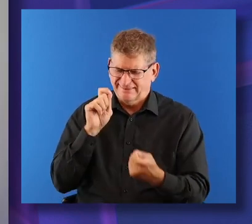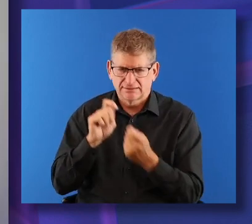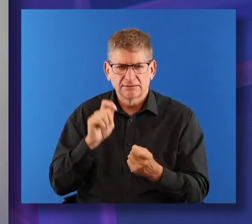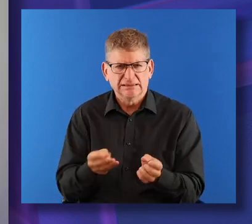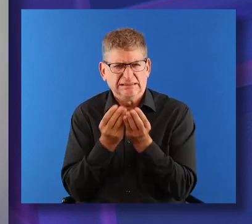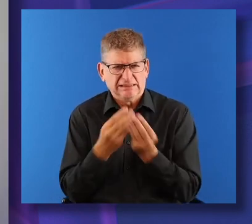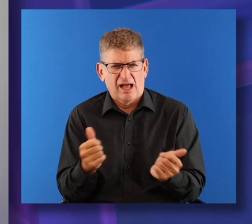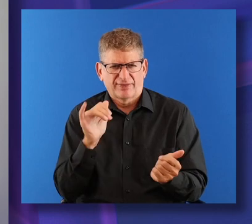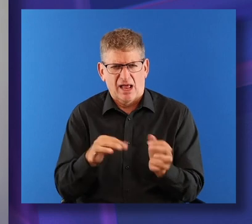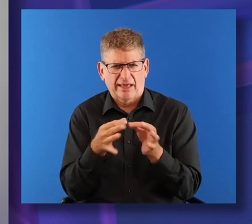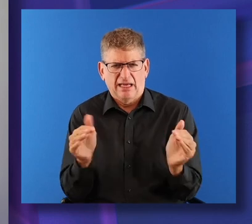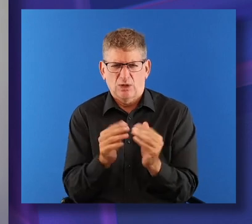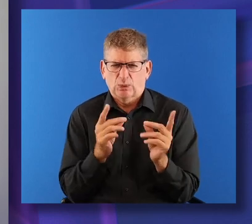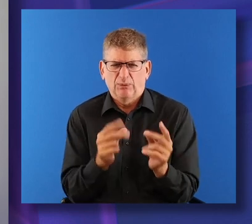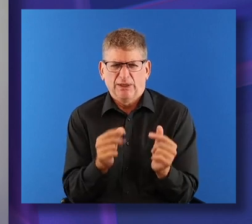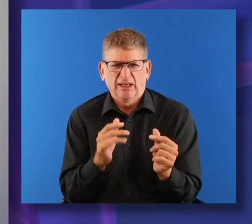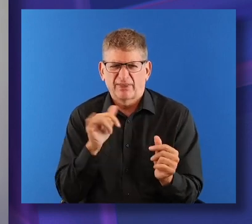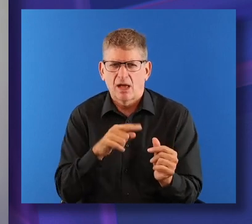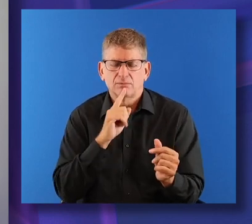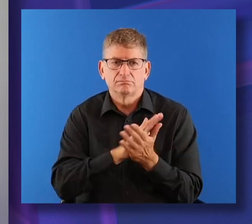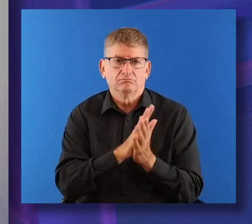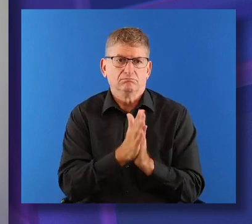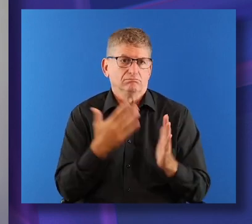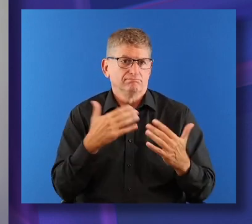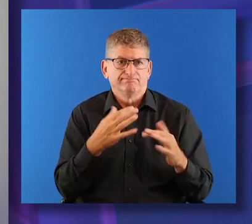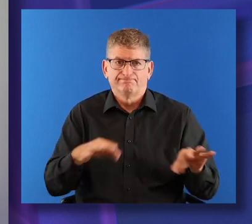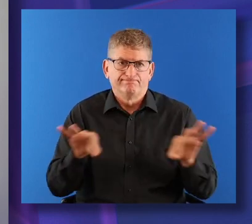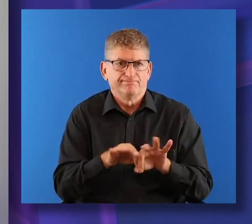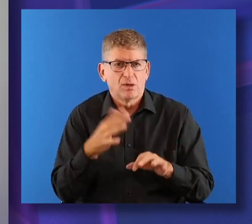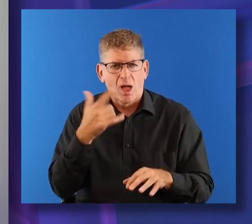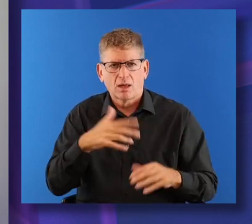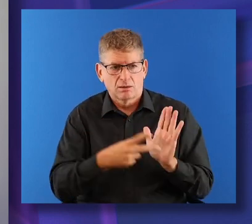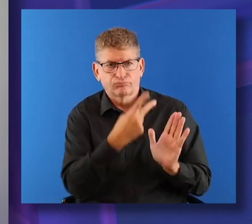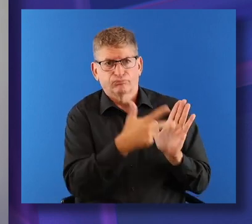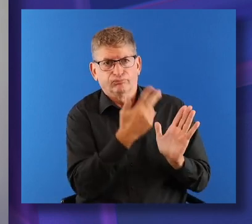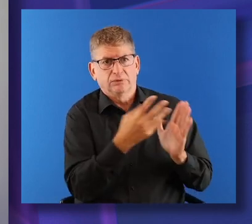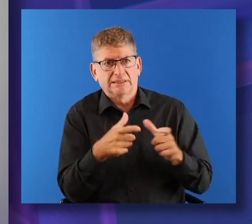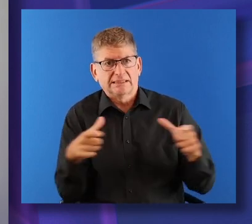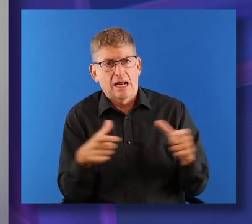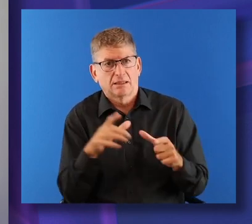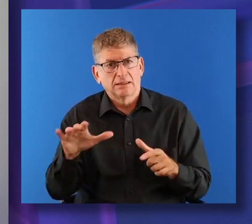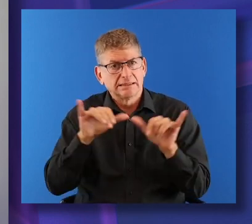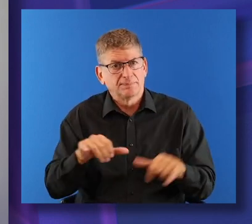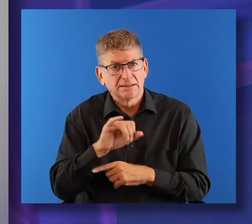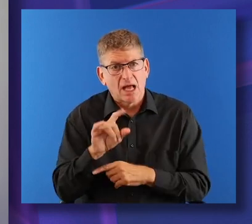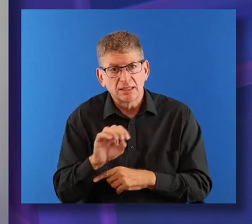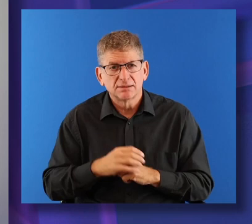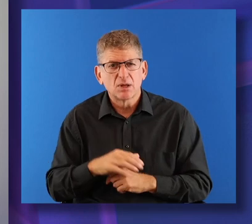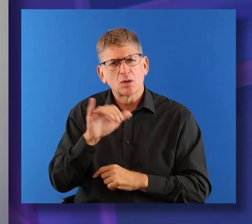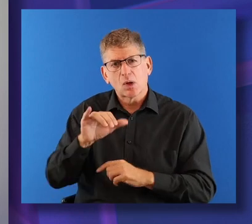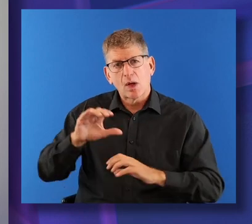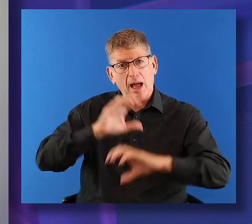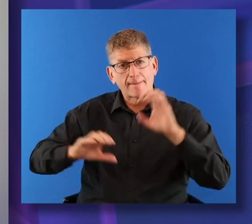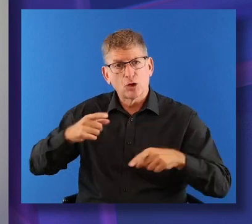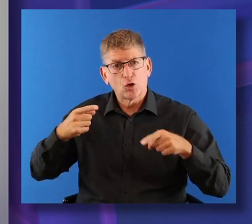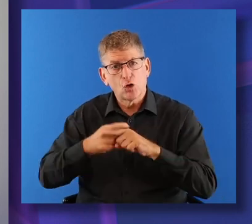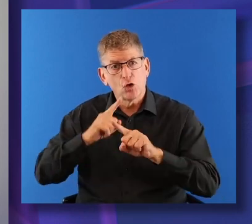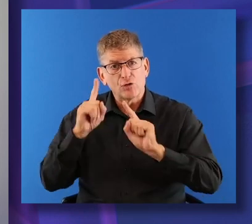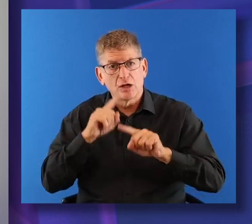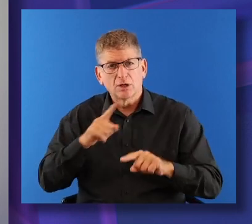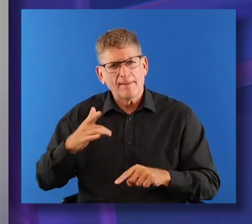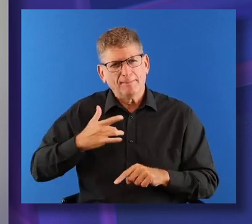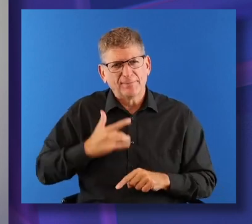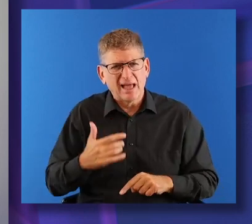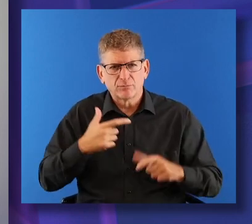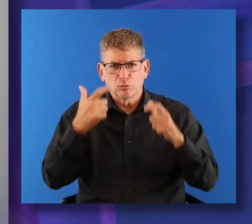of a huge number of sequences of chemical transformations of the reactants, making brute force exploration of all transformation pathways